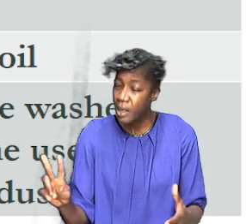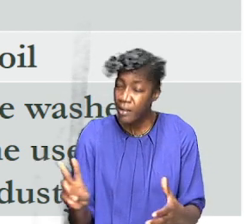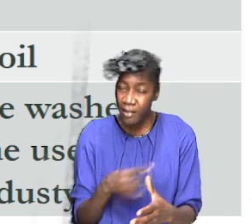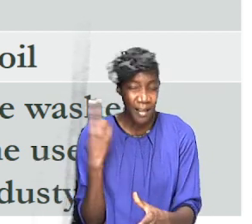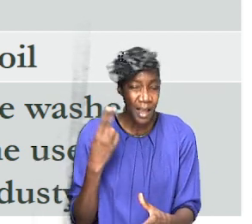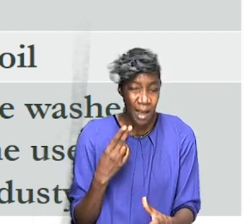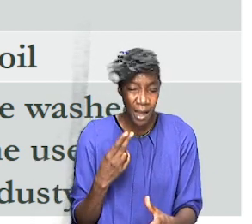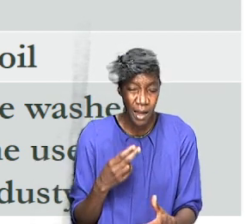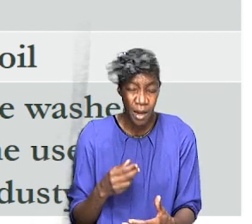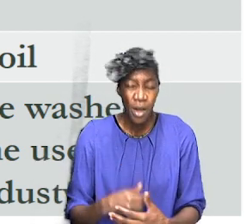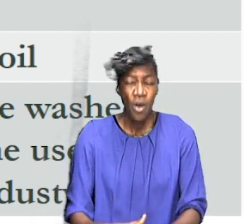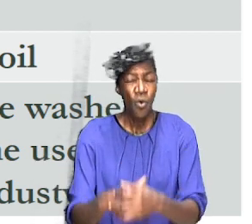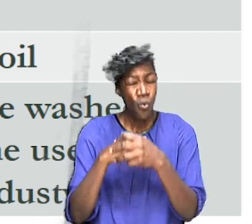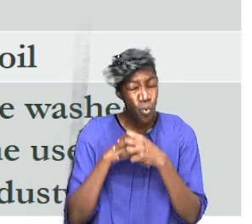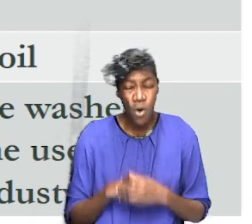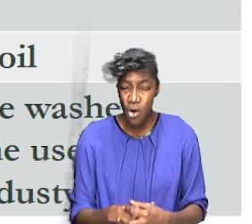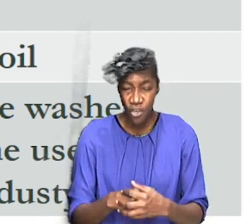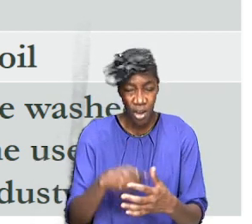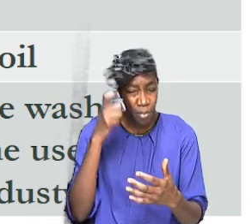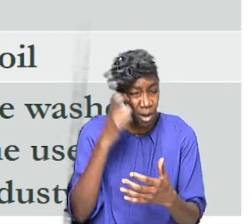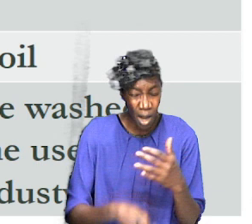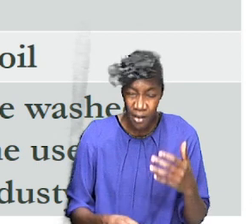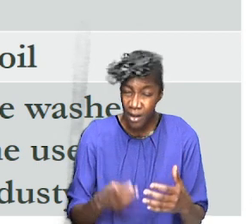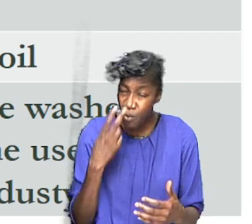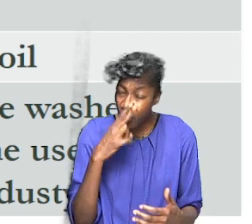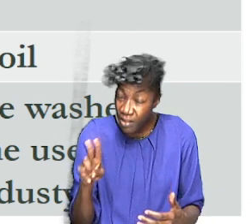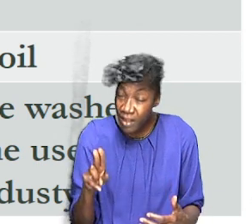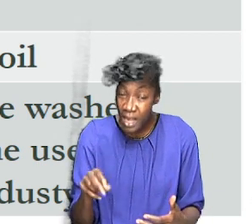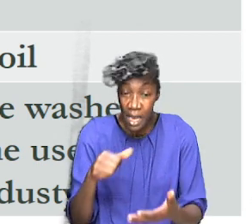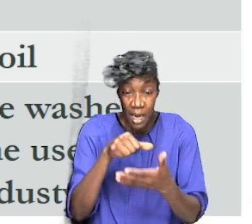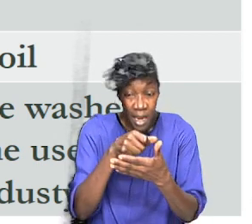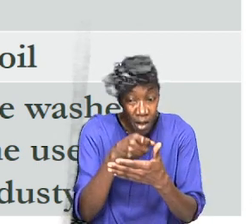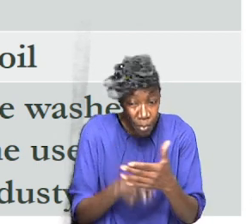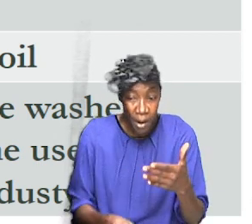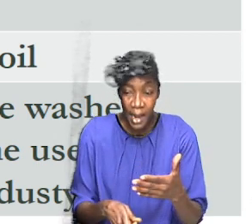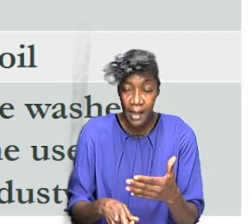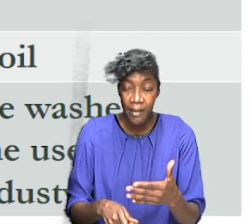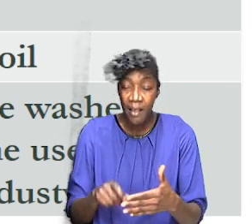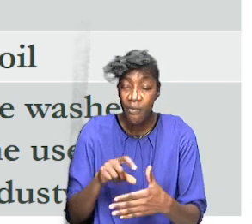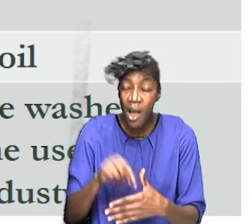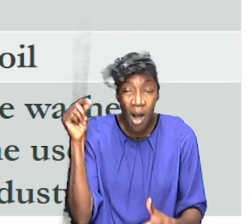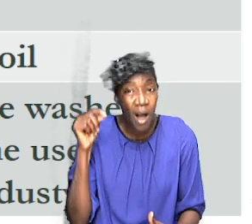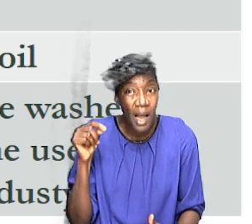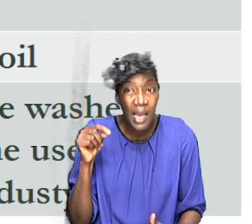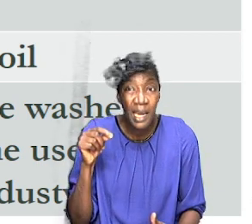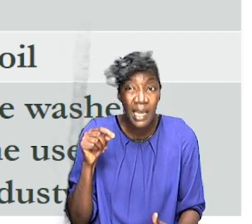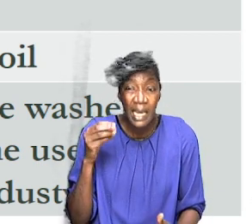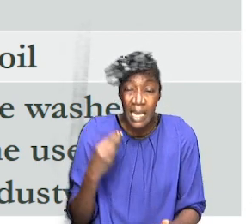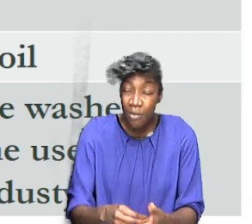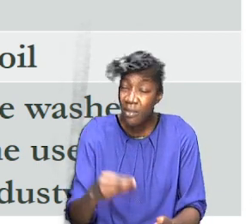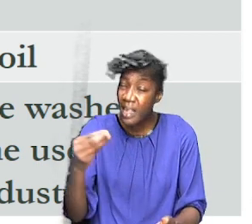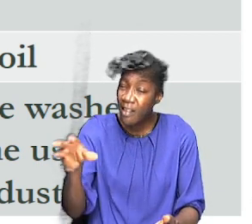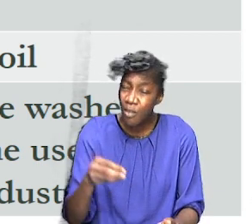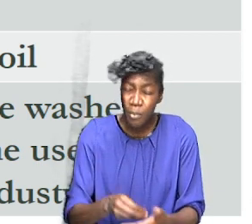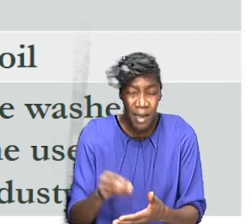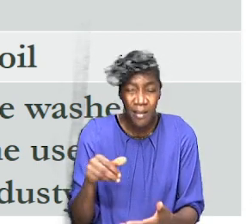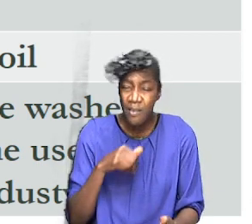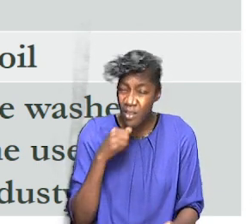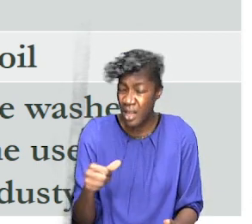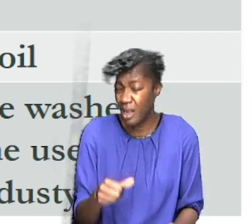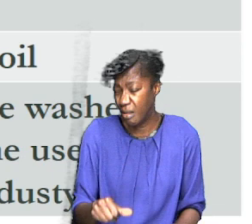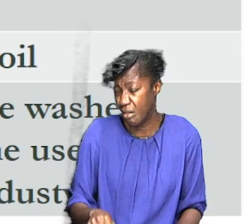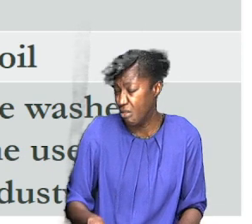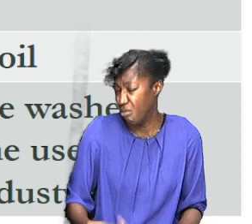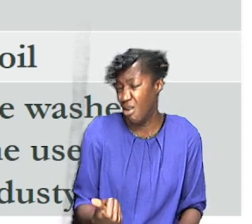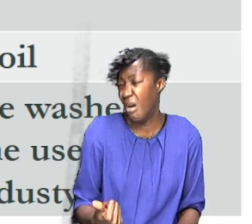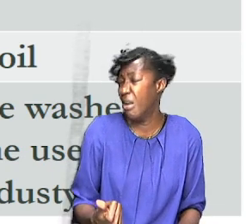We saw the price of the oil. Not only did she bring this alabax of fragrance of oil, but it was expensive. It was not no cheap nothing. She never